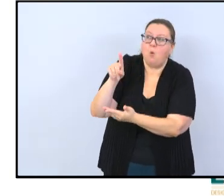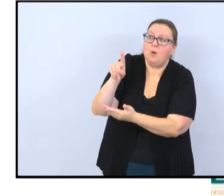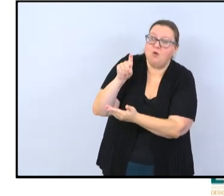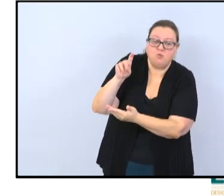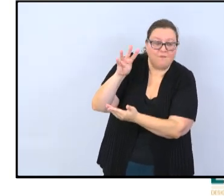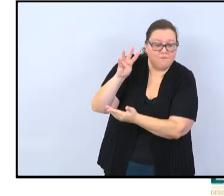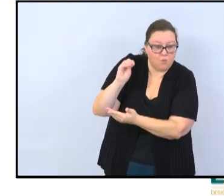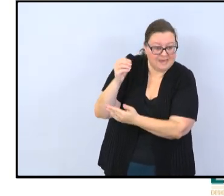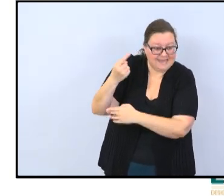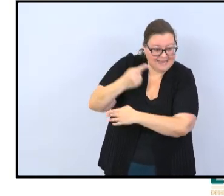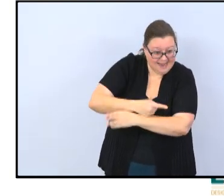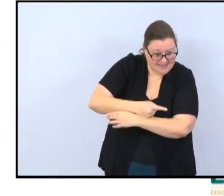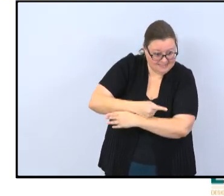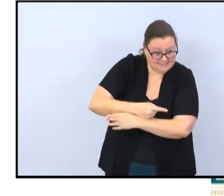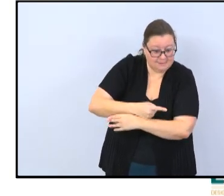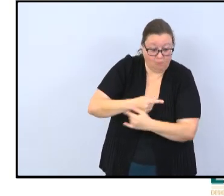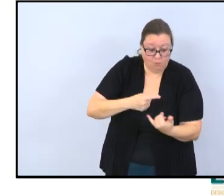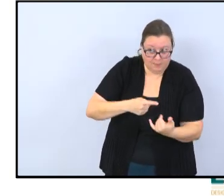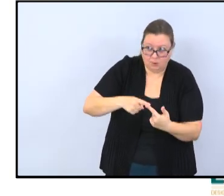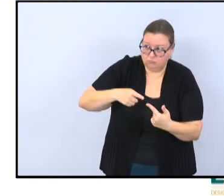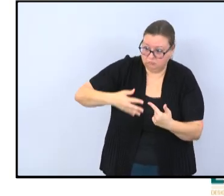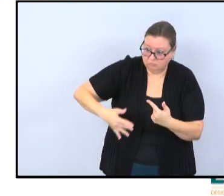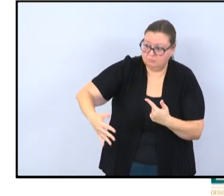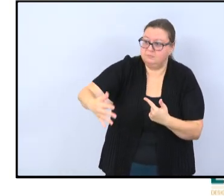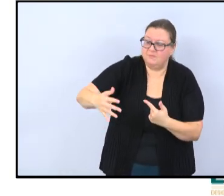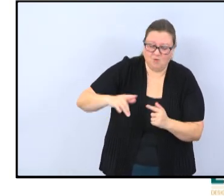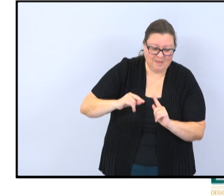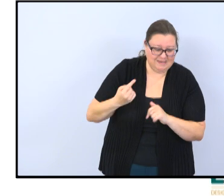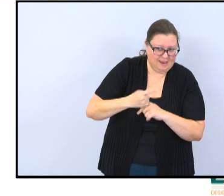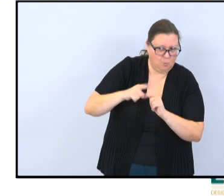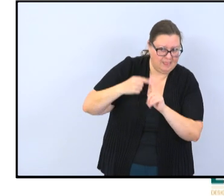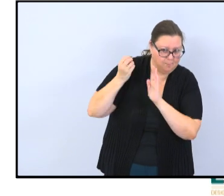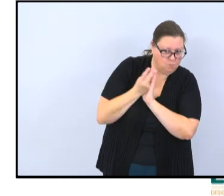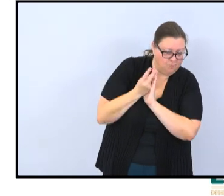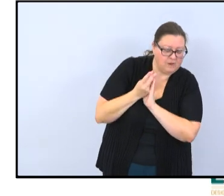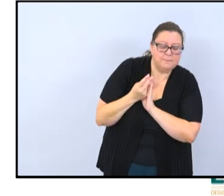that date to finish what they call a UAR, which is a more